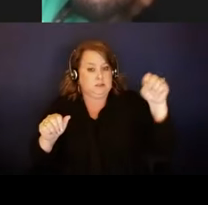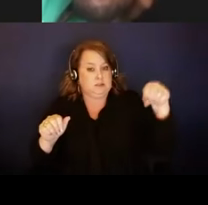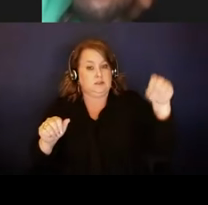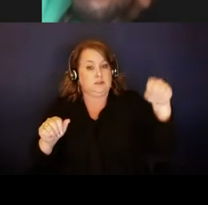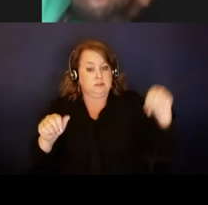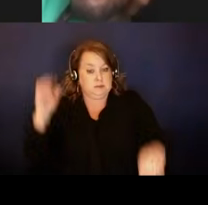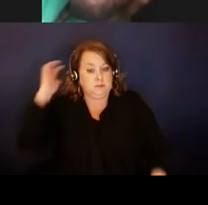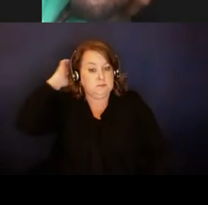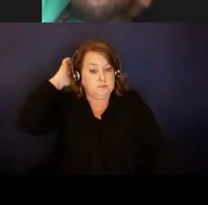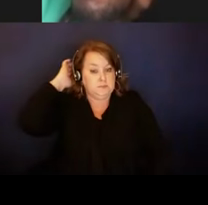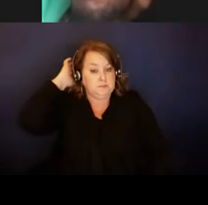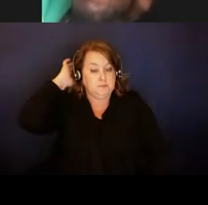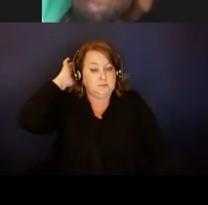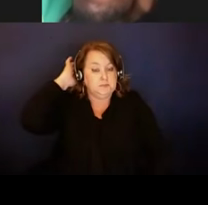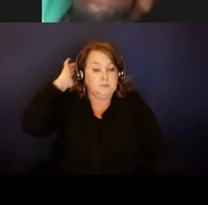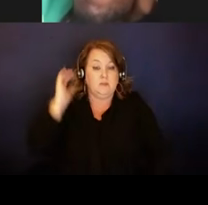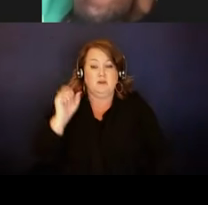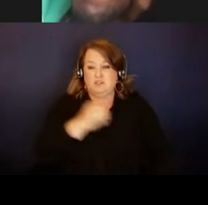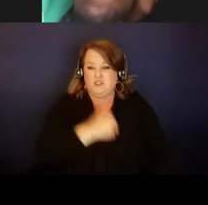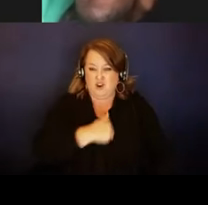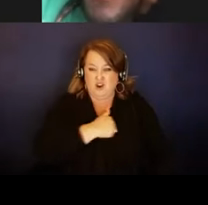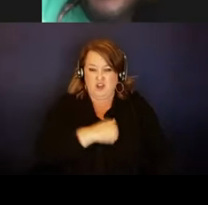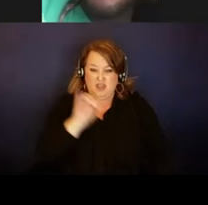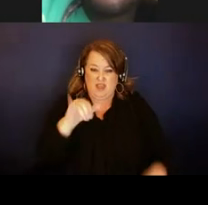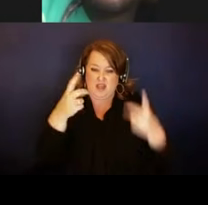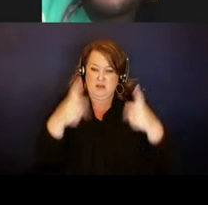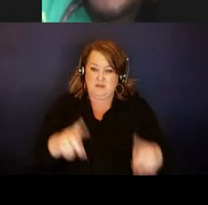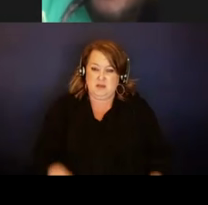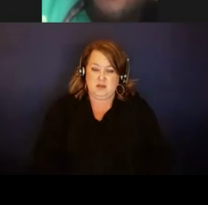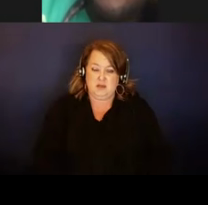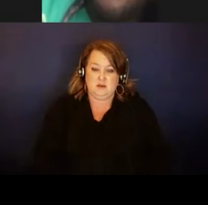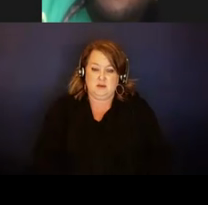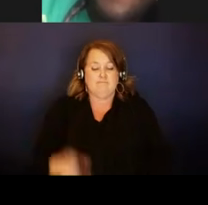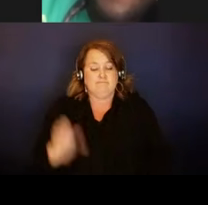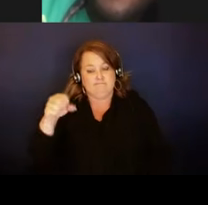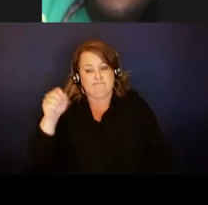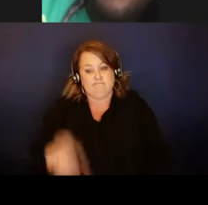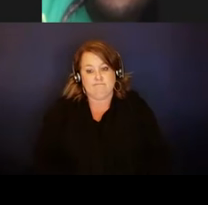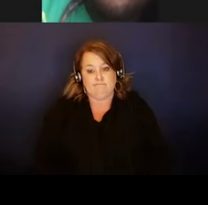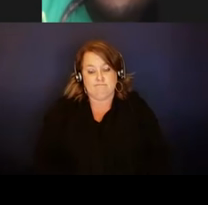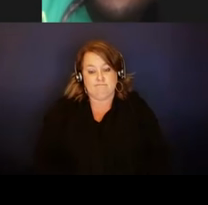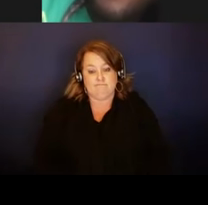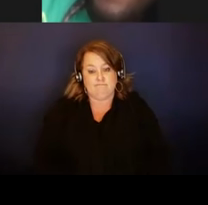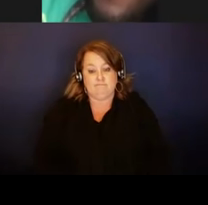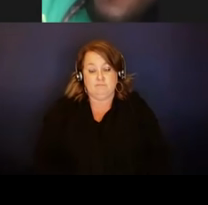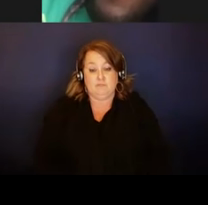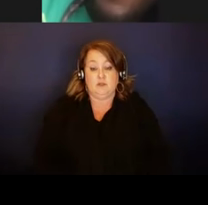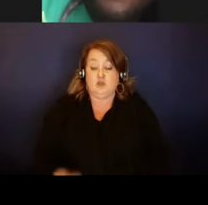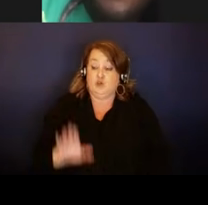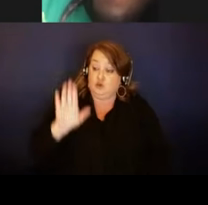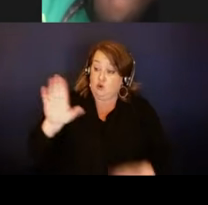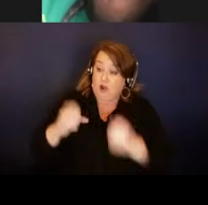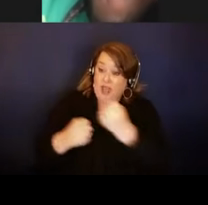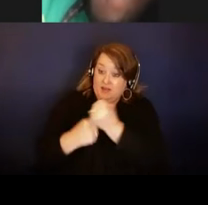Wow. I'm so sorry that that happened to you. I know. And your advocacy around the foster